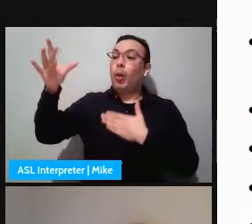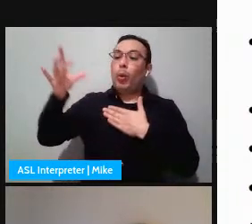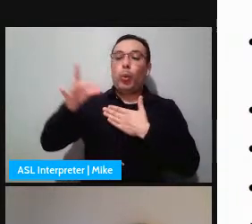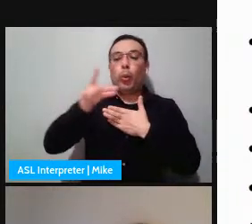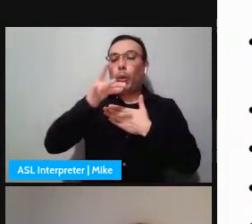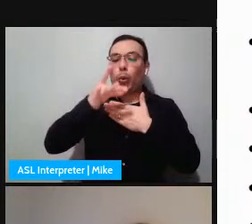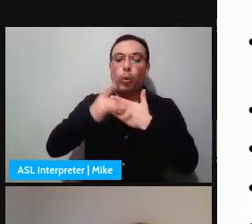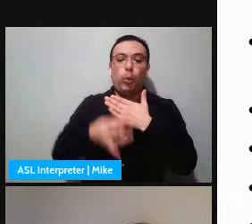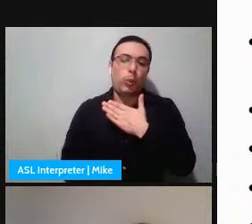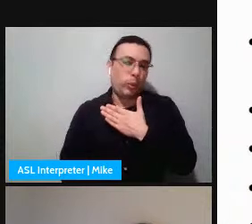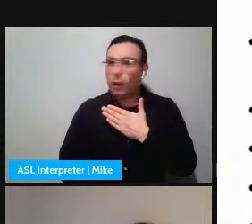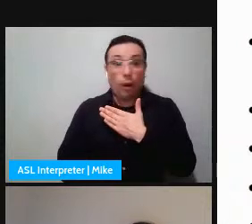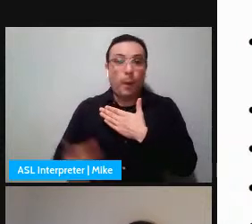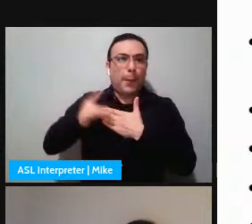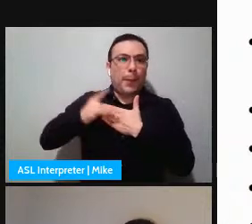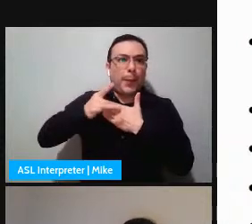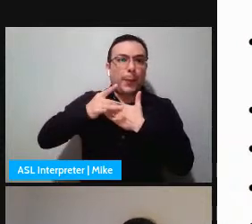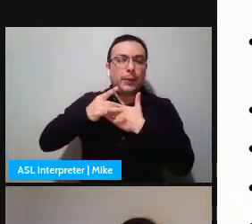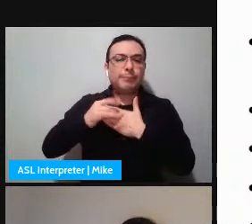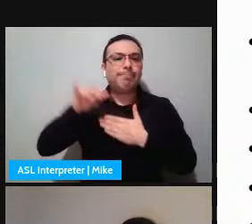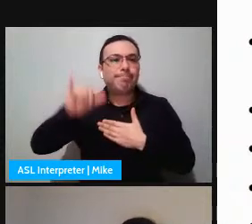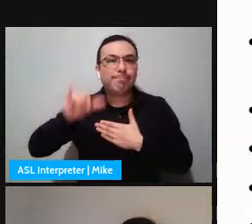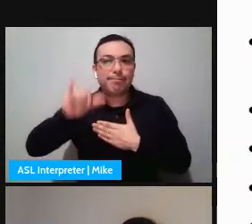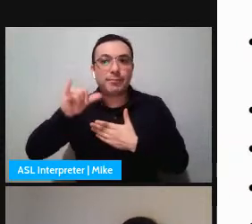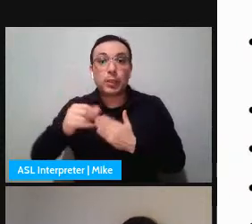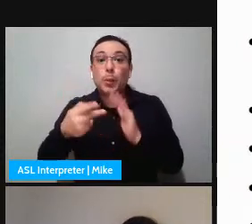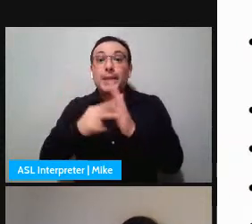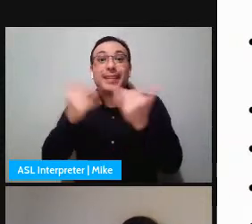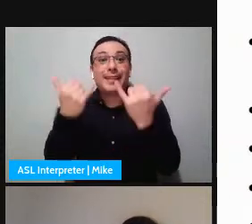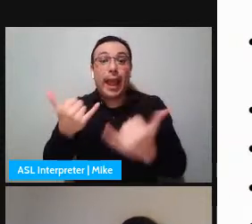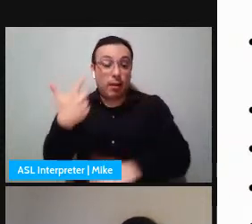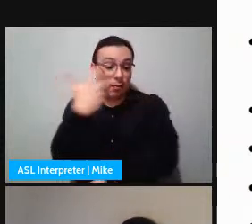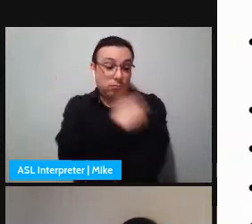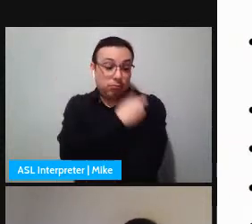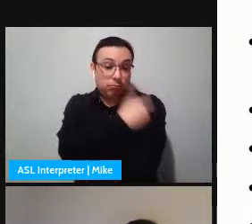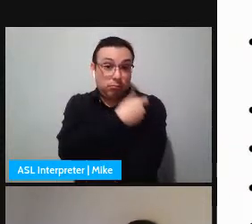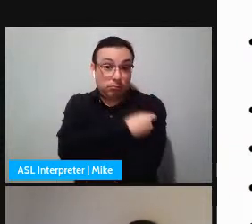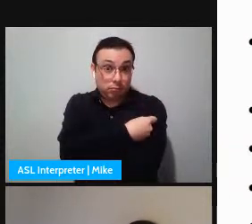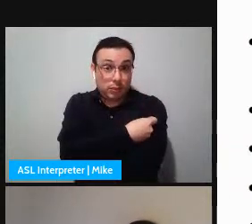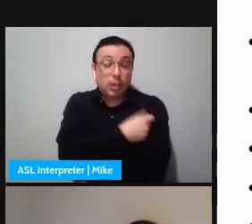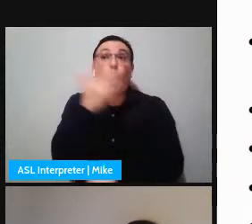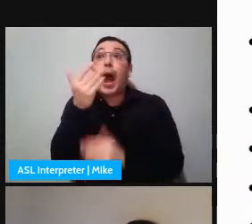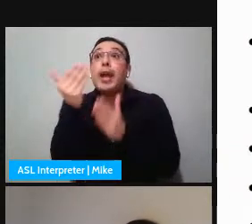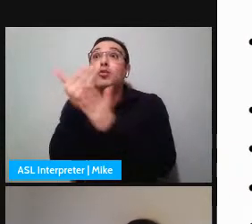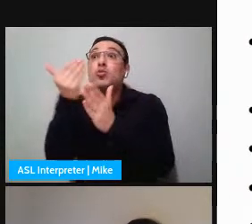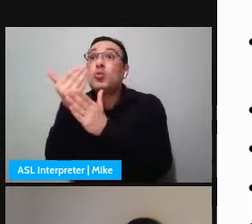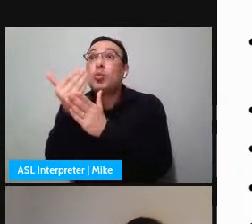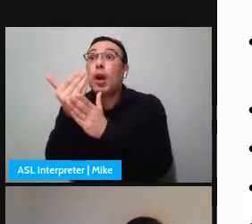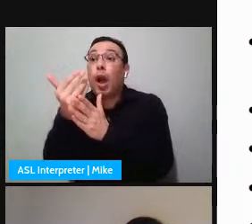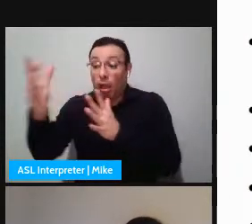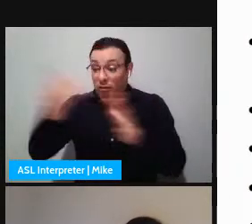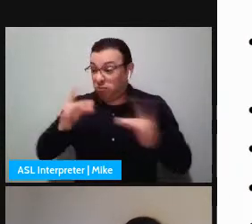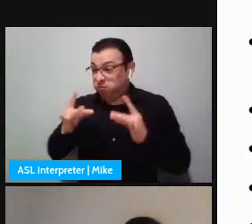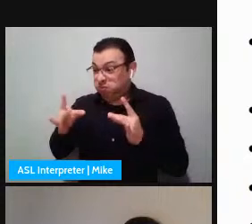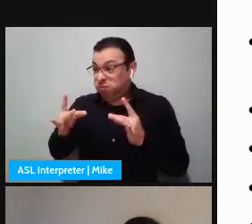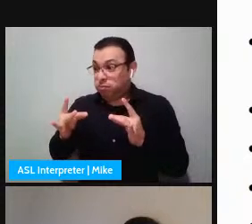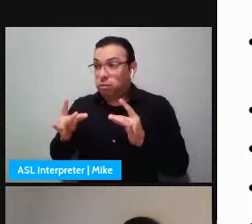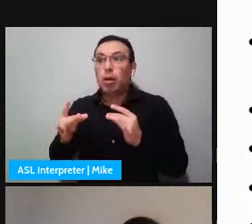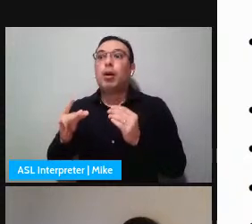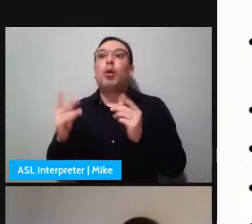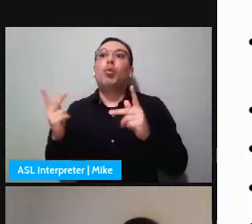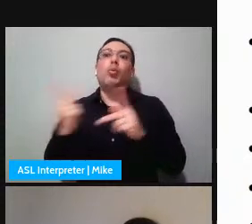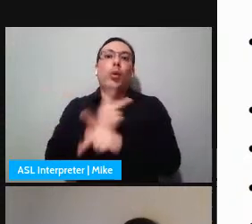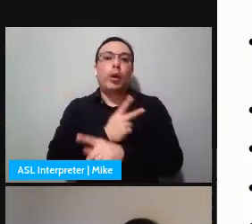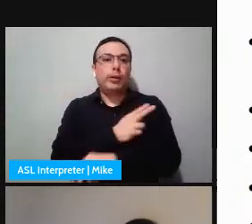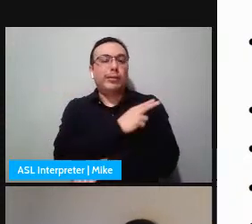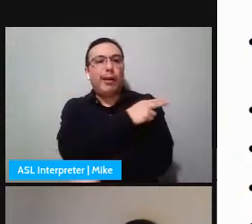as many people vaccinated quickly before these variants take hold. What we don't know is how widely the new variants